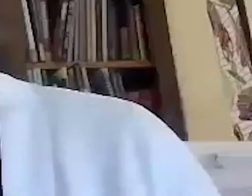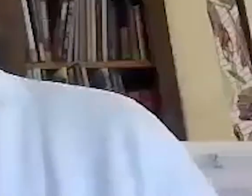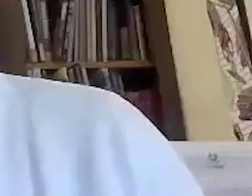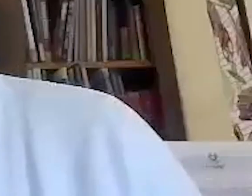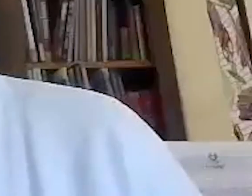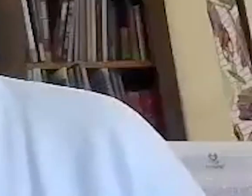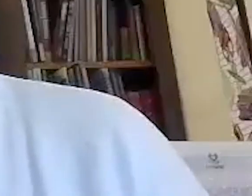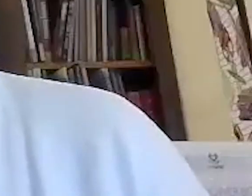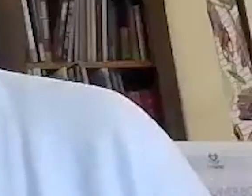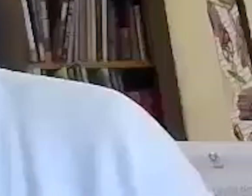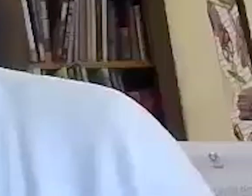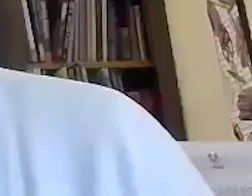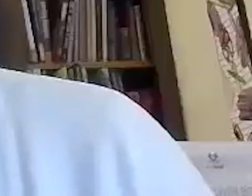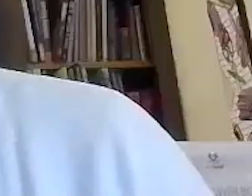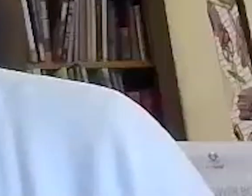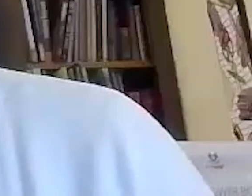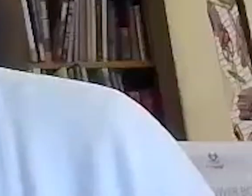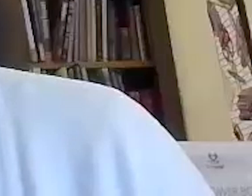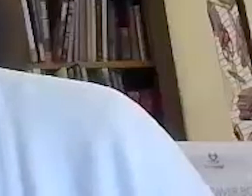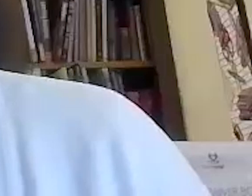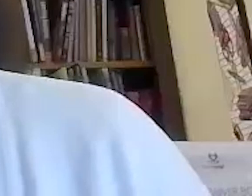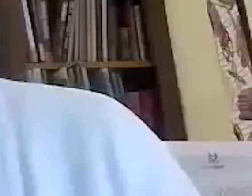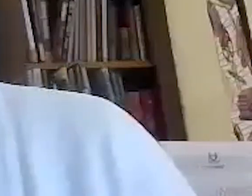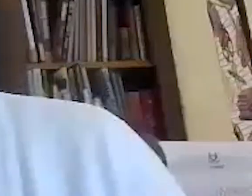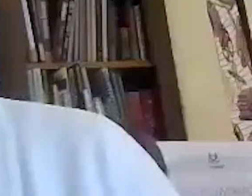Oh, thank you so much. Now I want to talk about